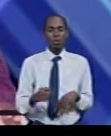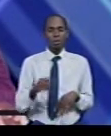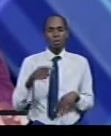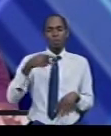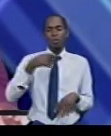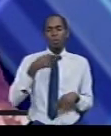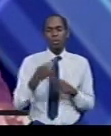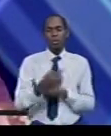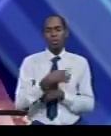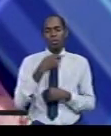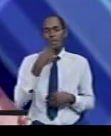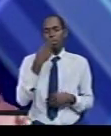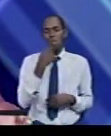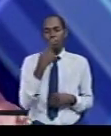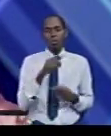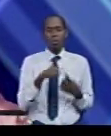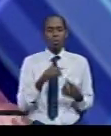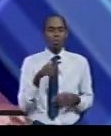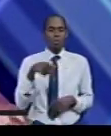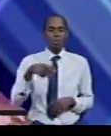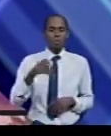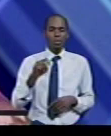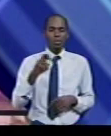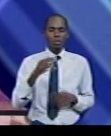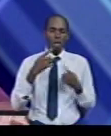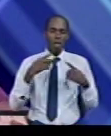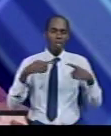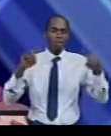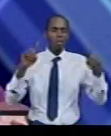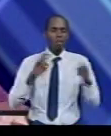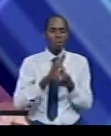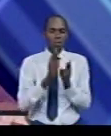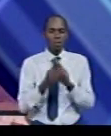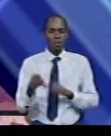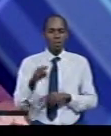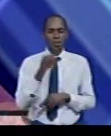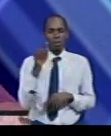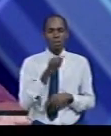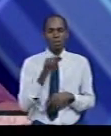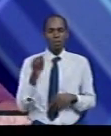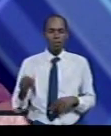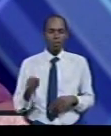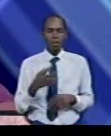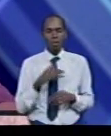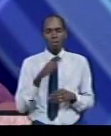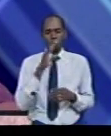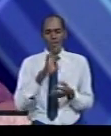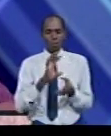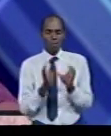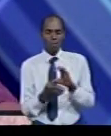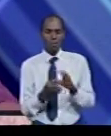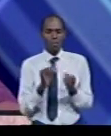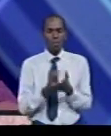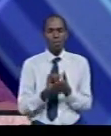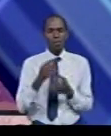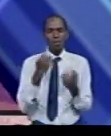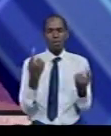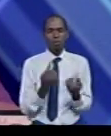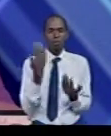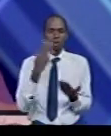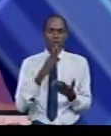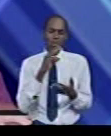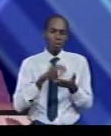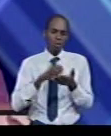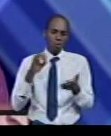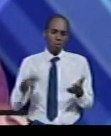ye therefore and be converted, that your sins may be blotted out, when the times of refreshing shall come